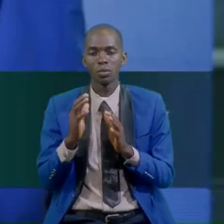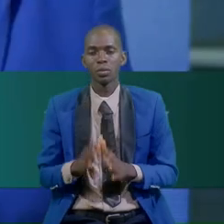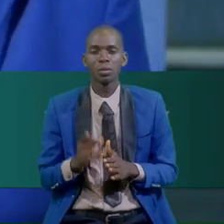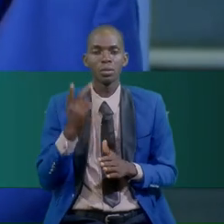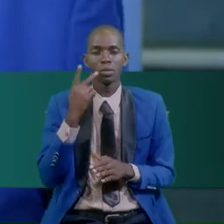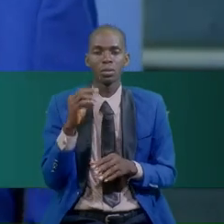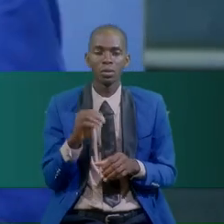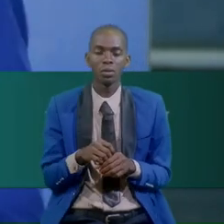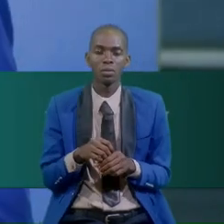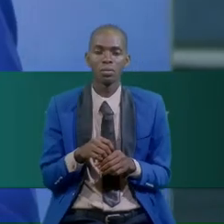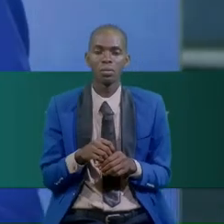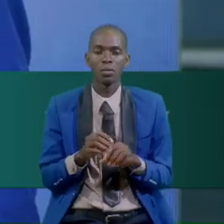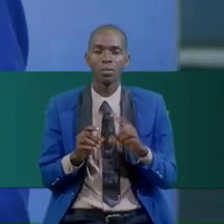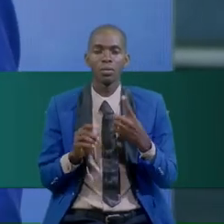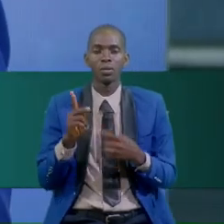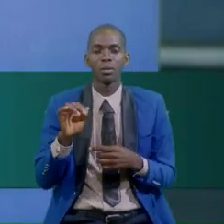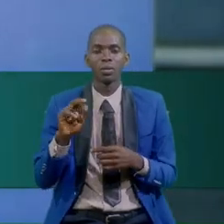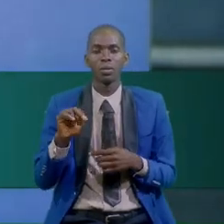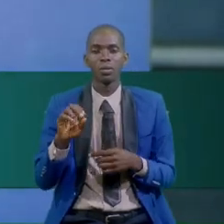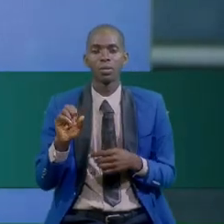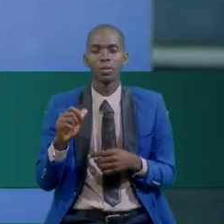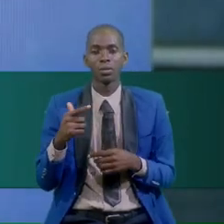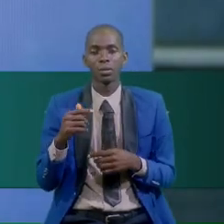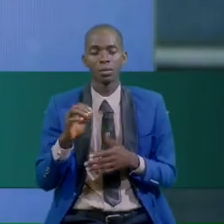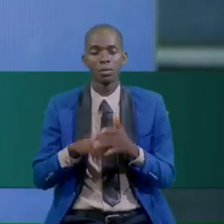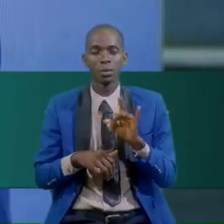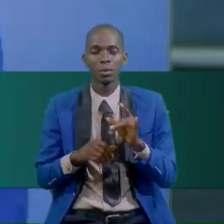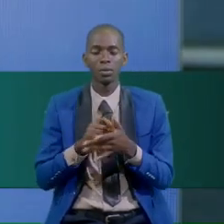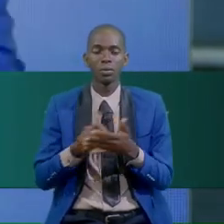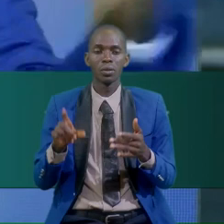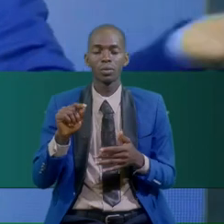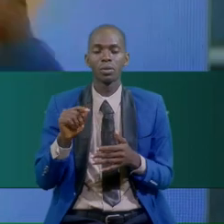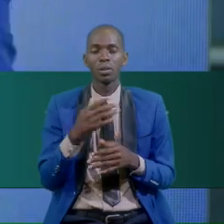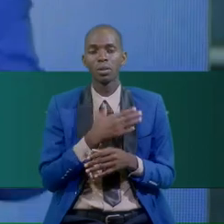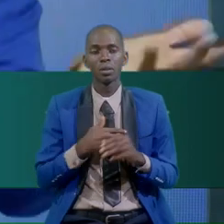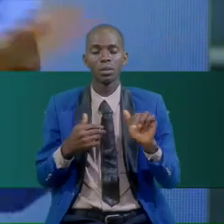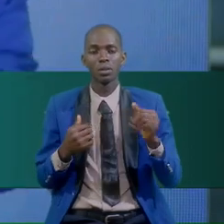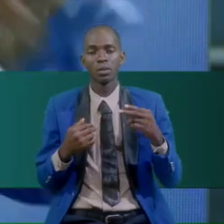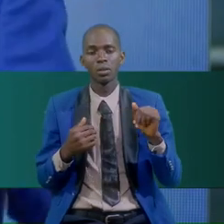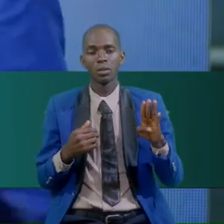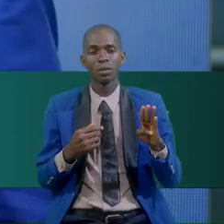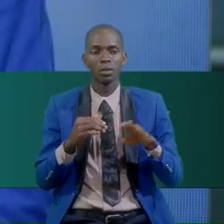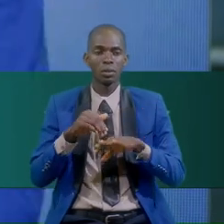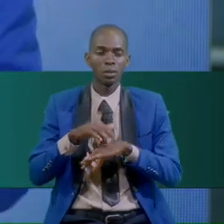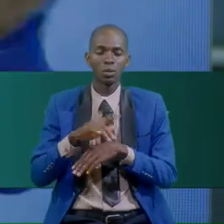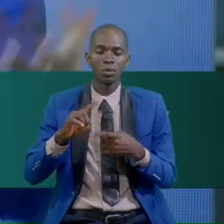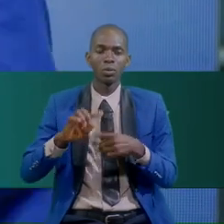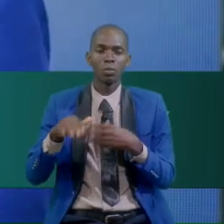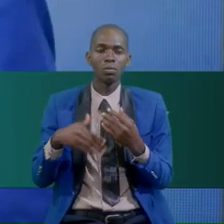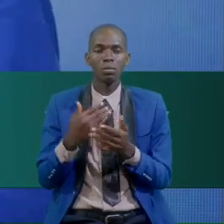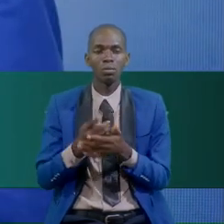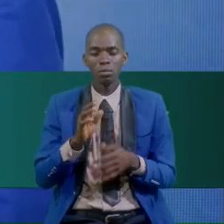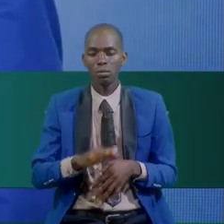"So Ahab said to all the children of Israel, and he gathered the prophets together